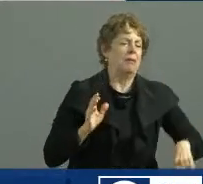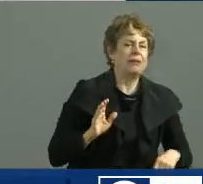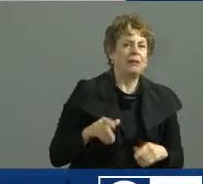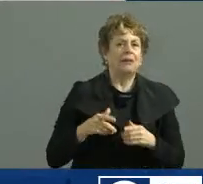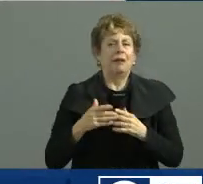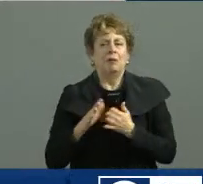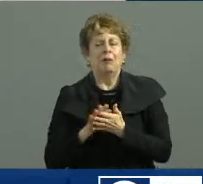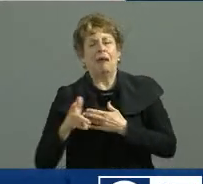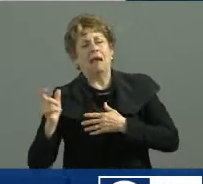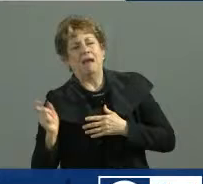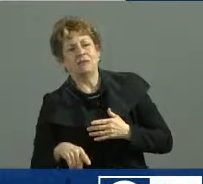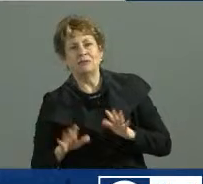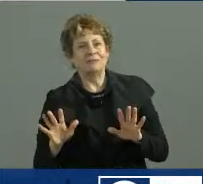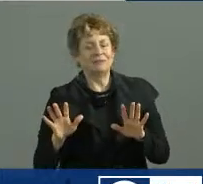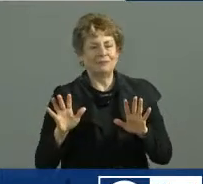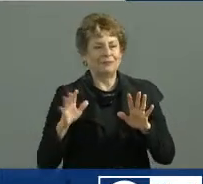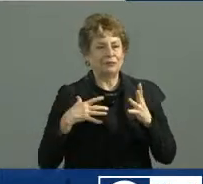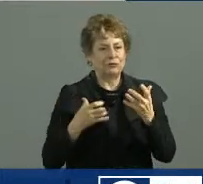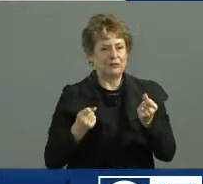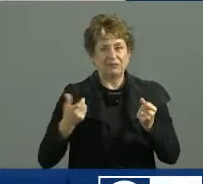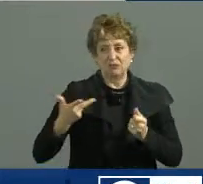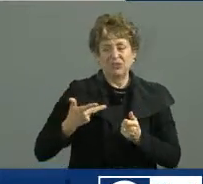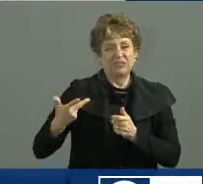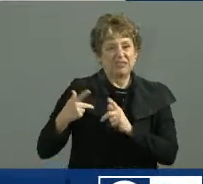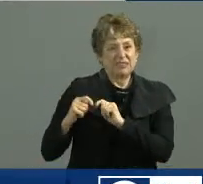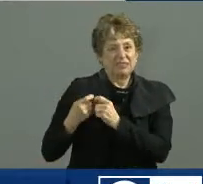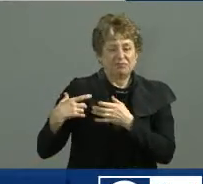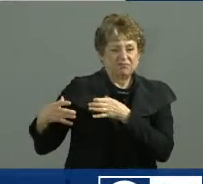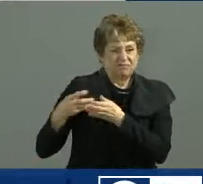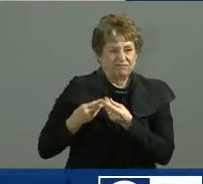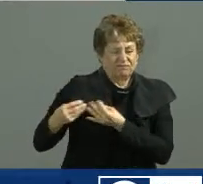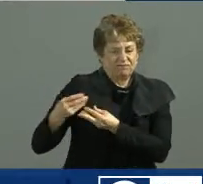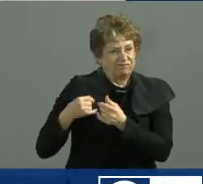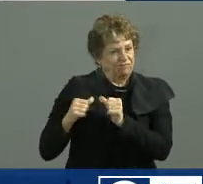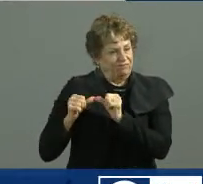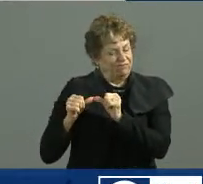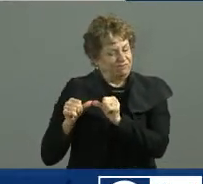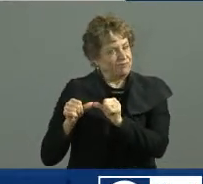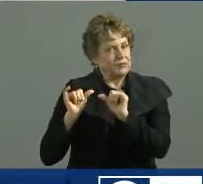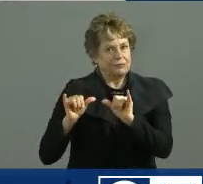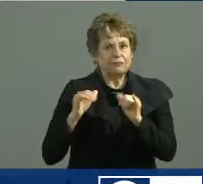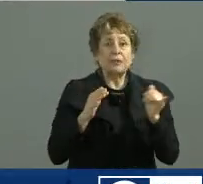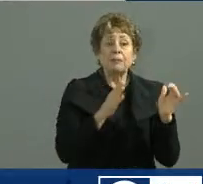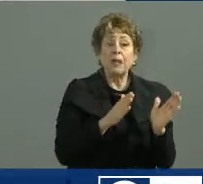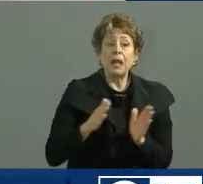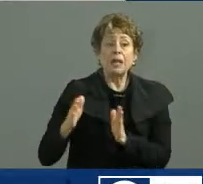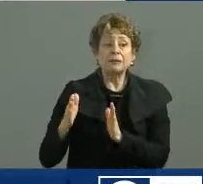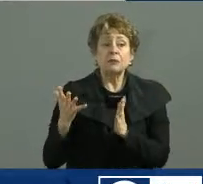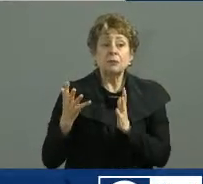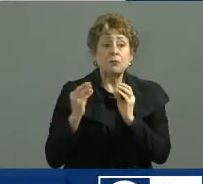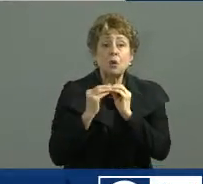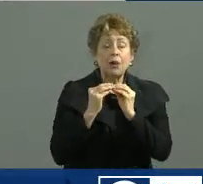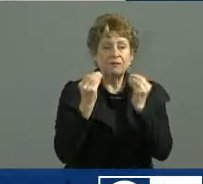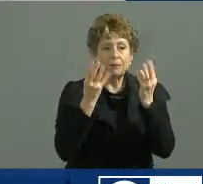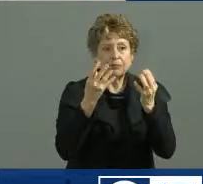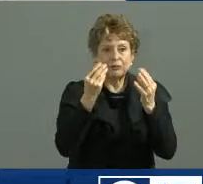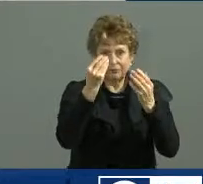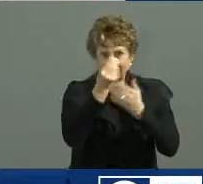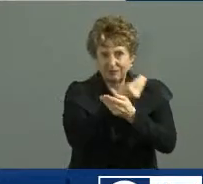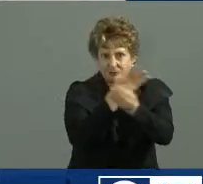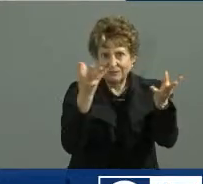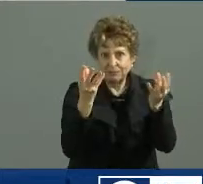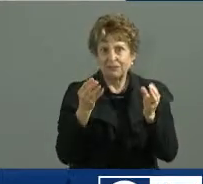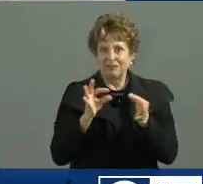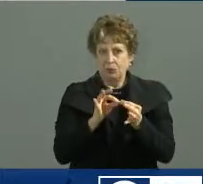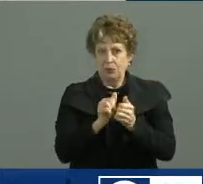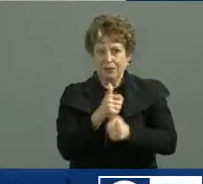at ADHS continue to update our plans for Arizona as we get additional vaccine and as we continue to learn more from